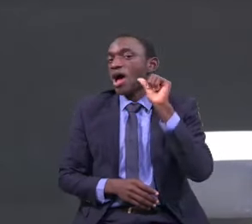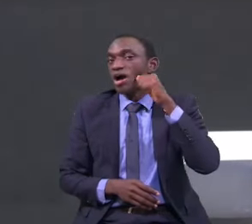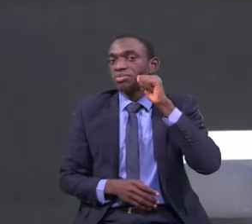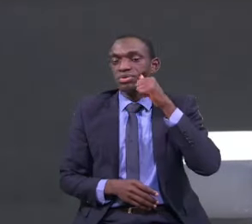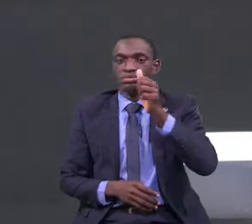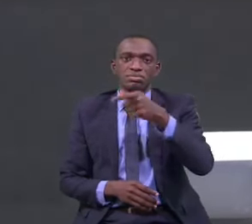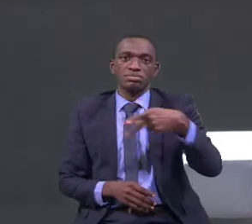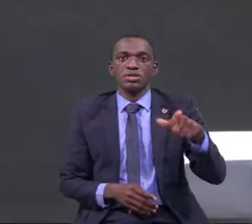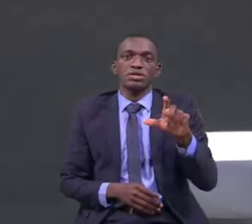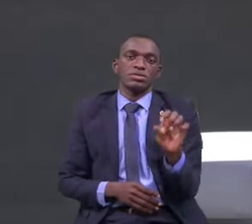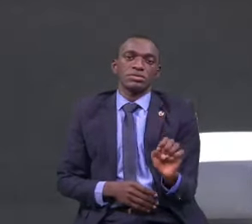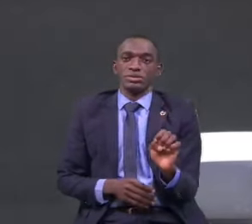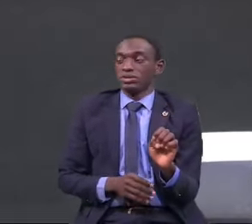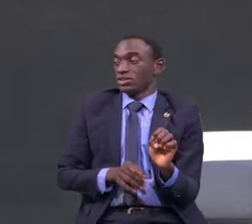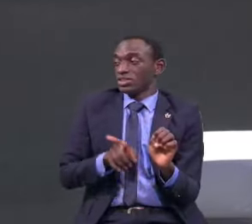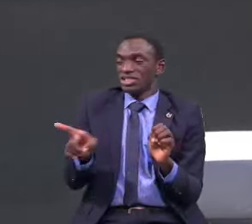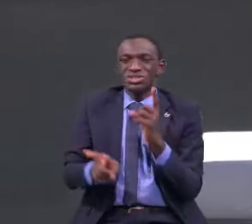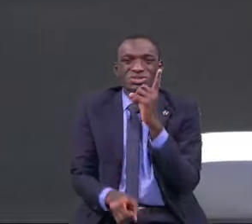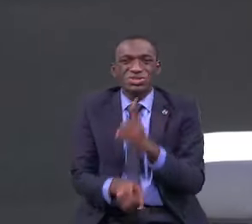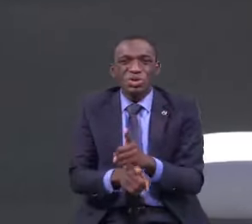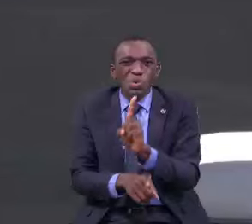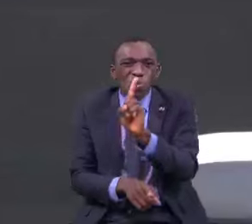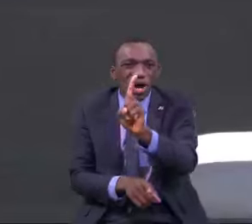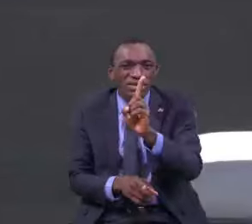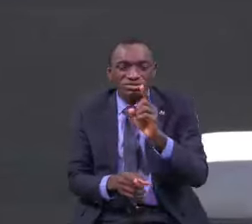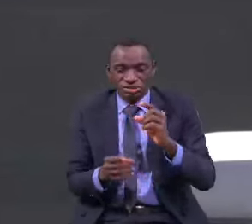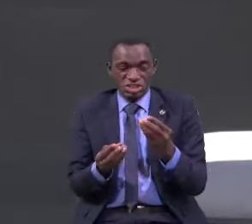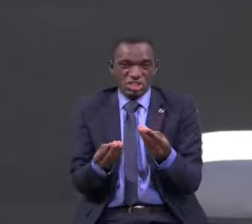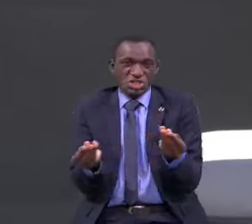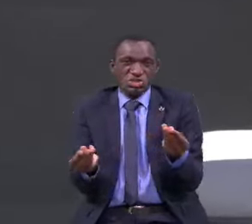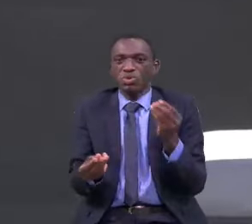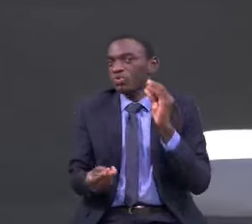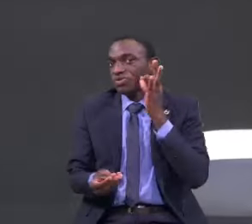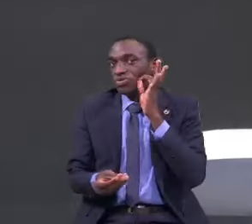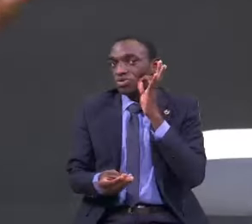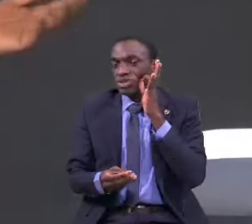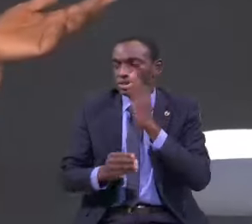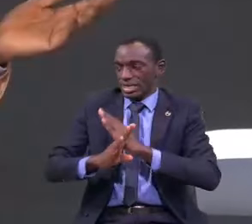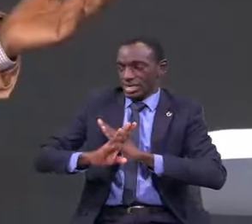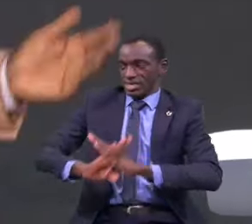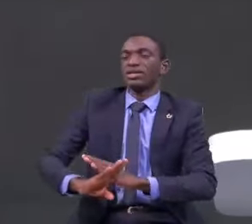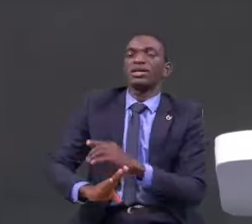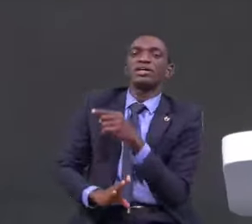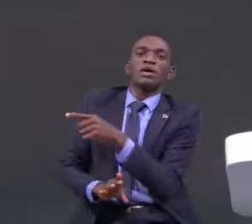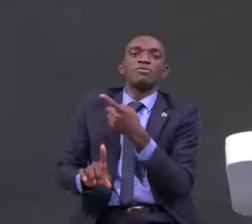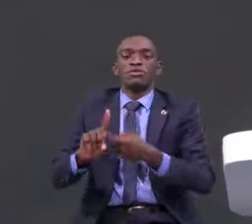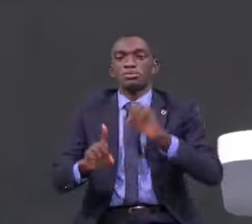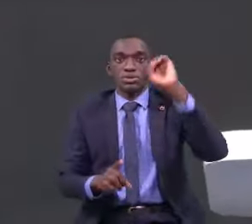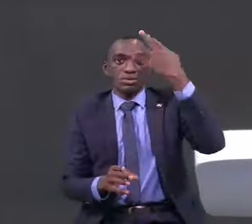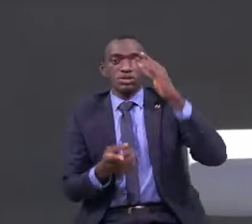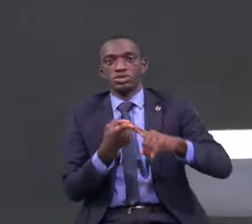one little piece of fruit hindering him from growing to glory. That's all he spread.